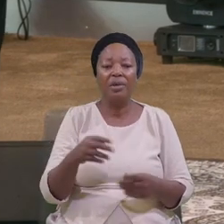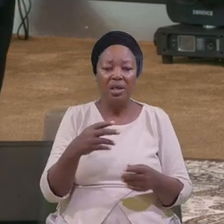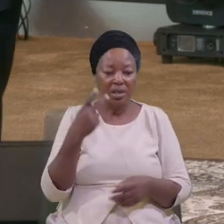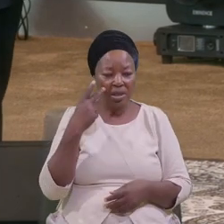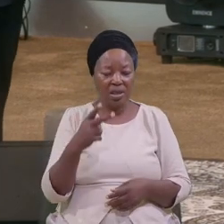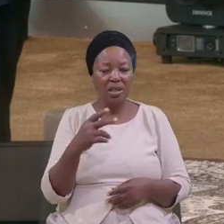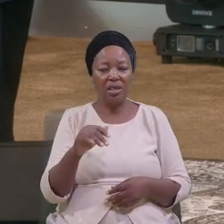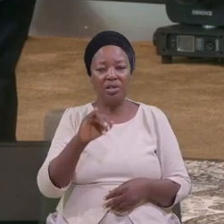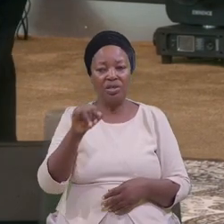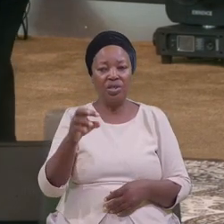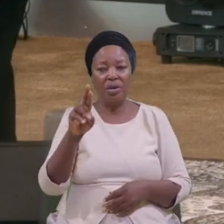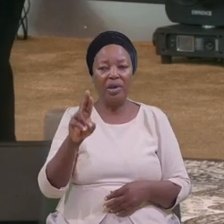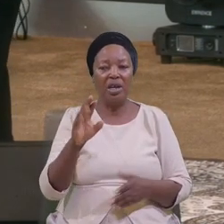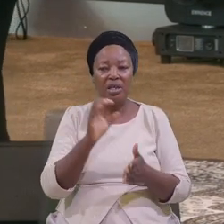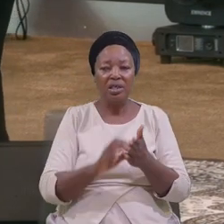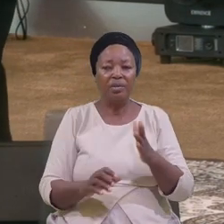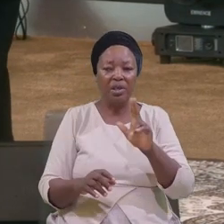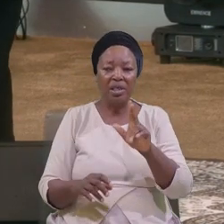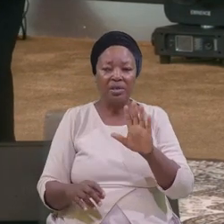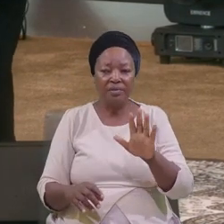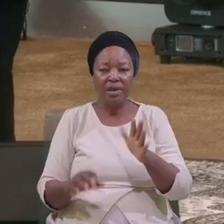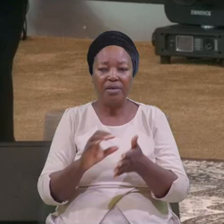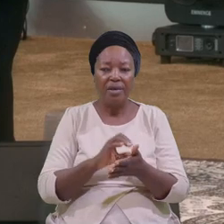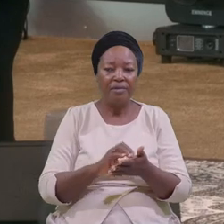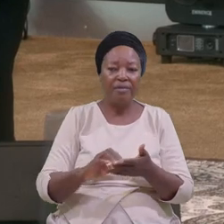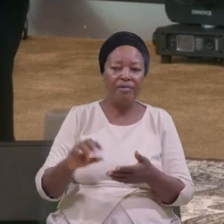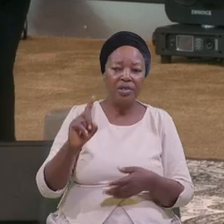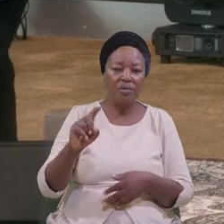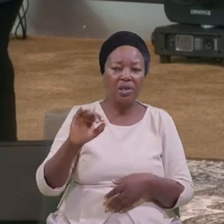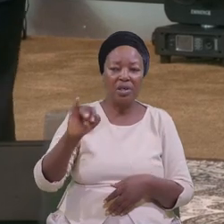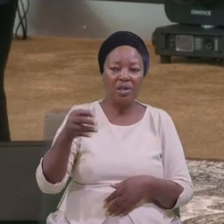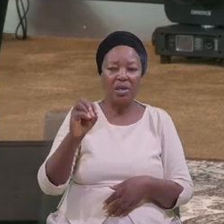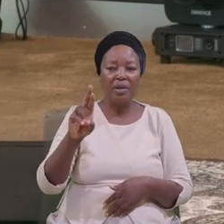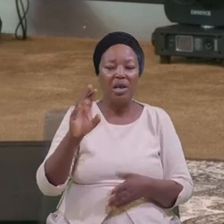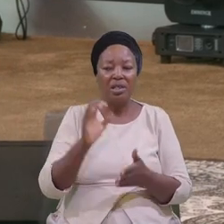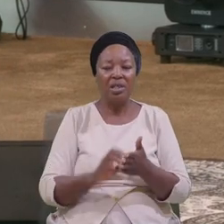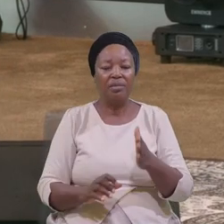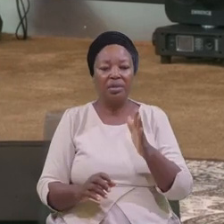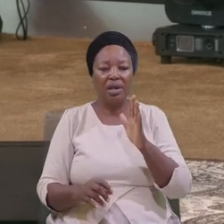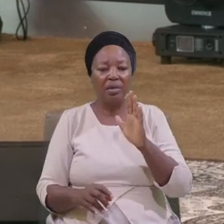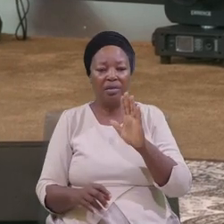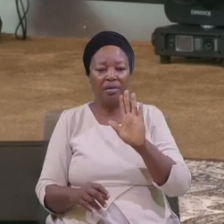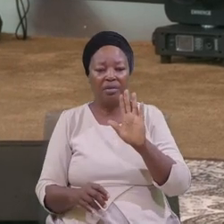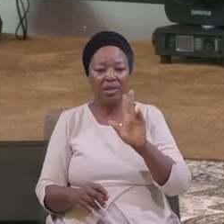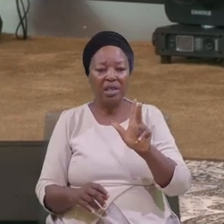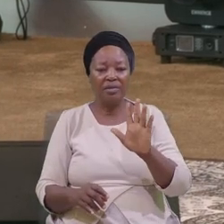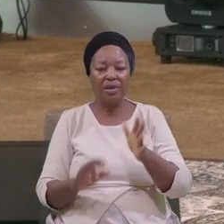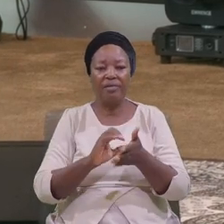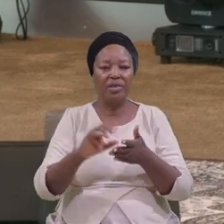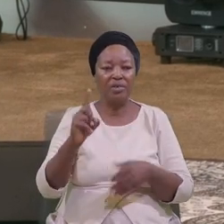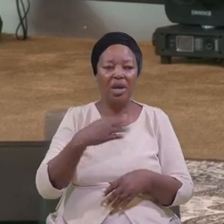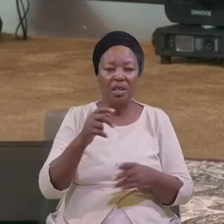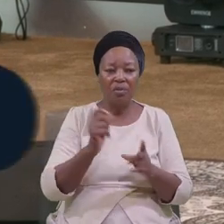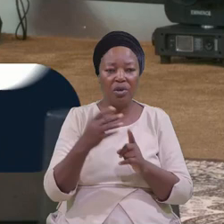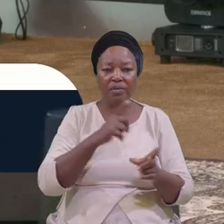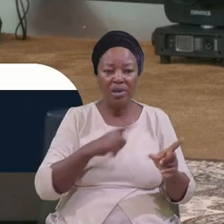chapter 35. I'm reading from verse 1. Jeremiah chapter 35, verse 1. And the word of the Lord came